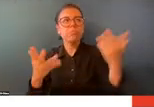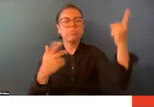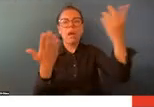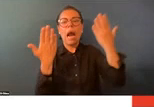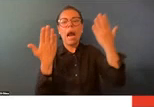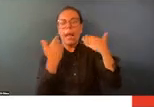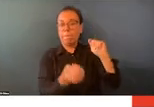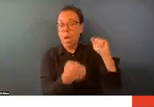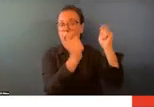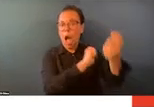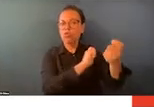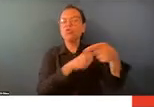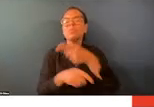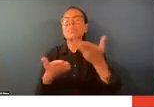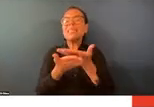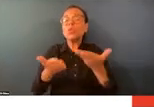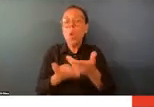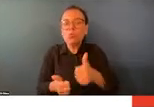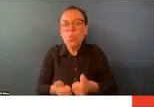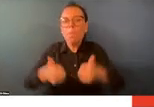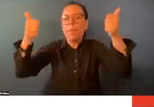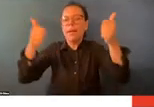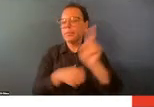change impacts. Next slide, please.